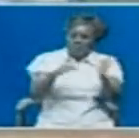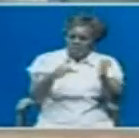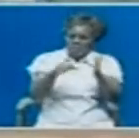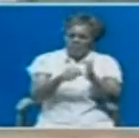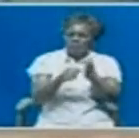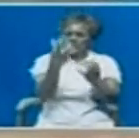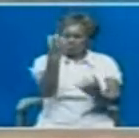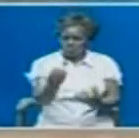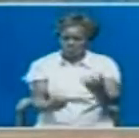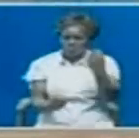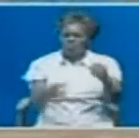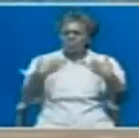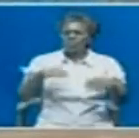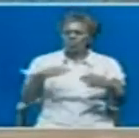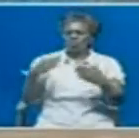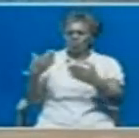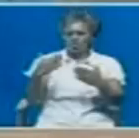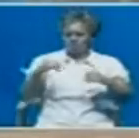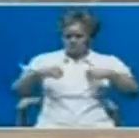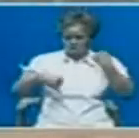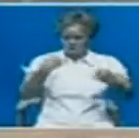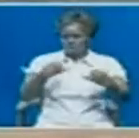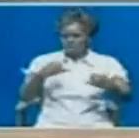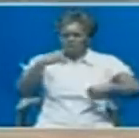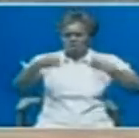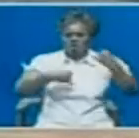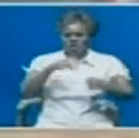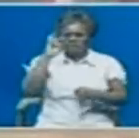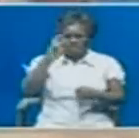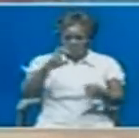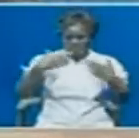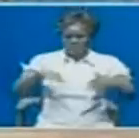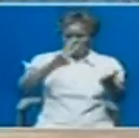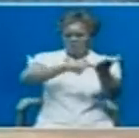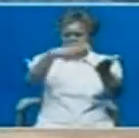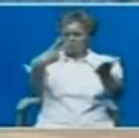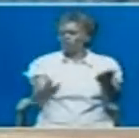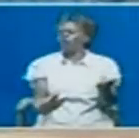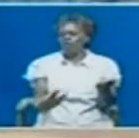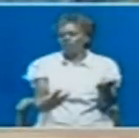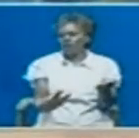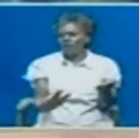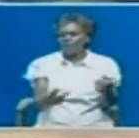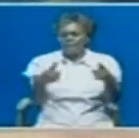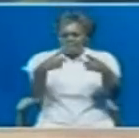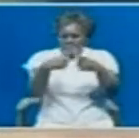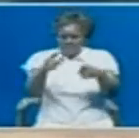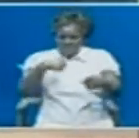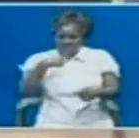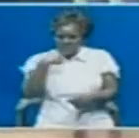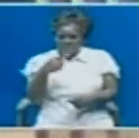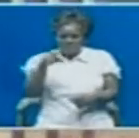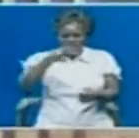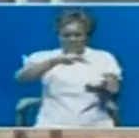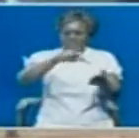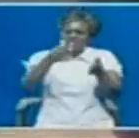bringing down the people who have brought so much joy to us. Yeah. We enjoy seeing people going down. You understand what I'm saying? Yes. But as I said, he needs a